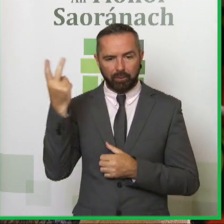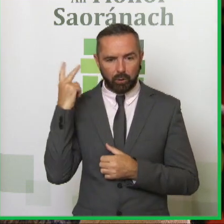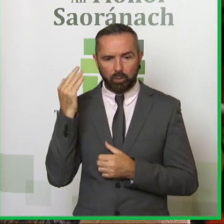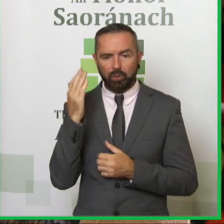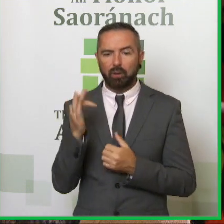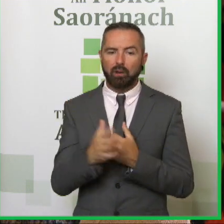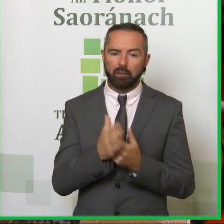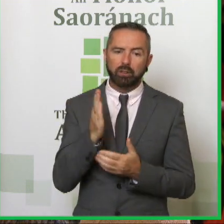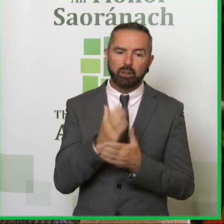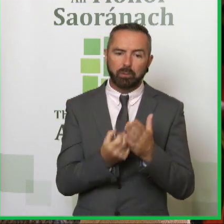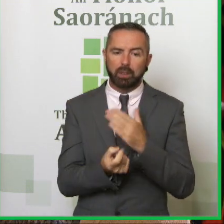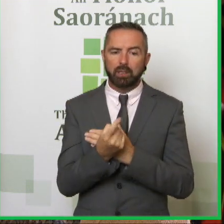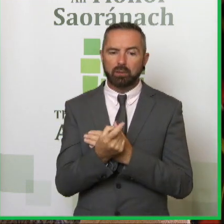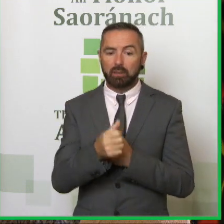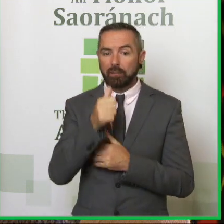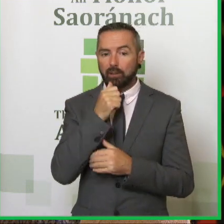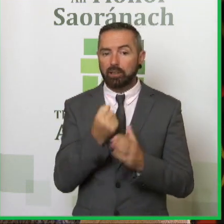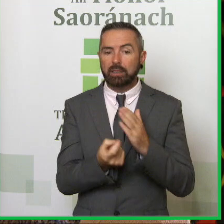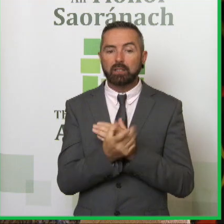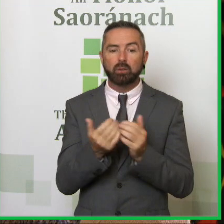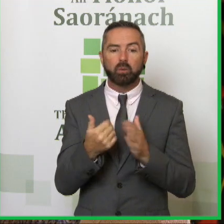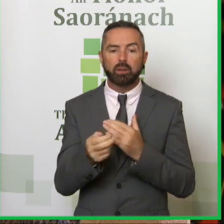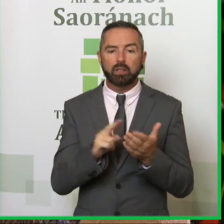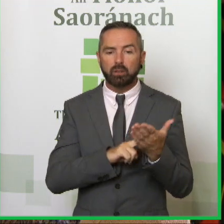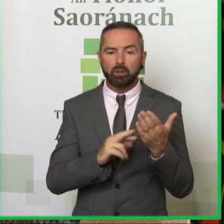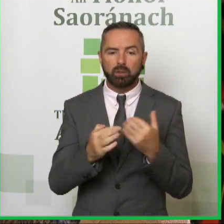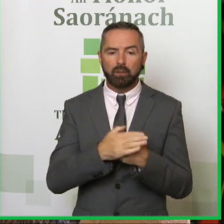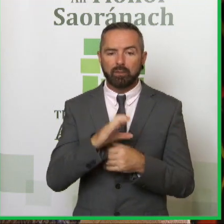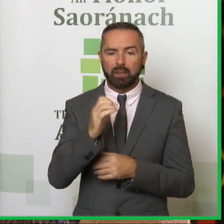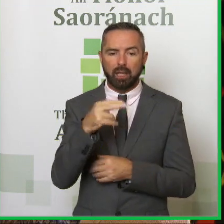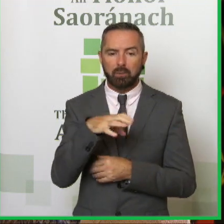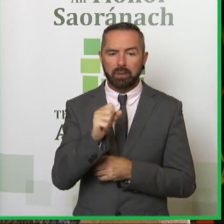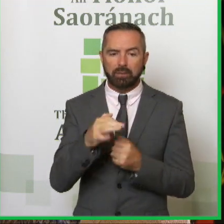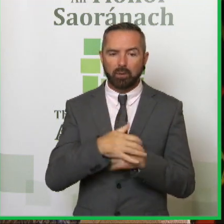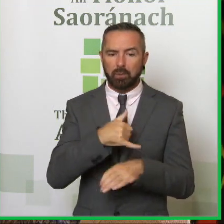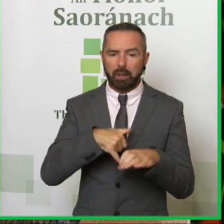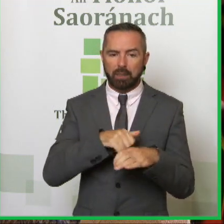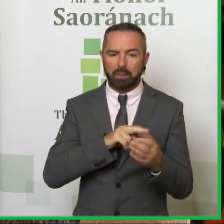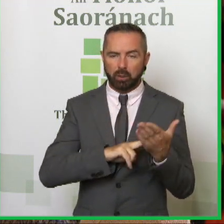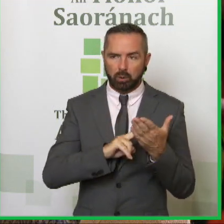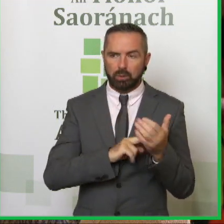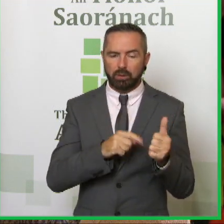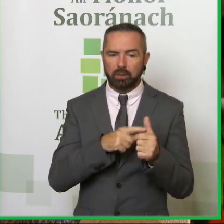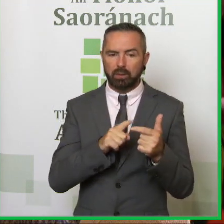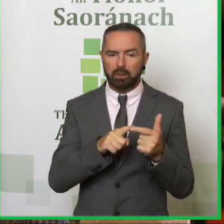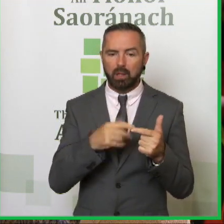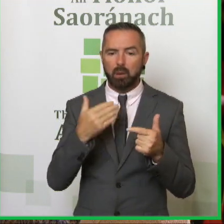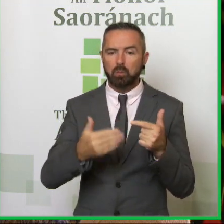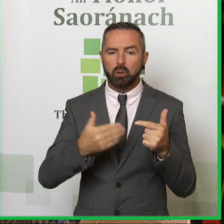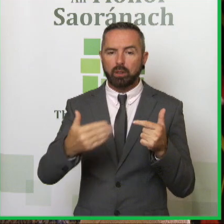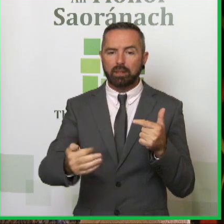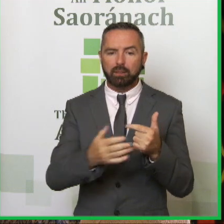certain issues, and the first one being the use of cannabis for medicinal use, the second one being the process